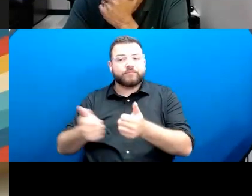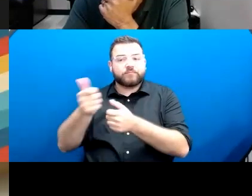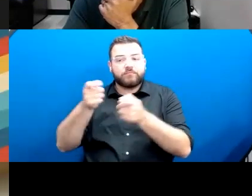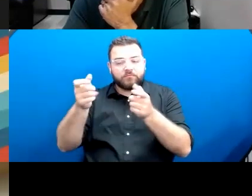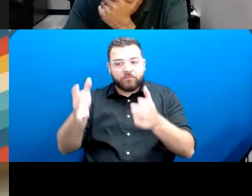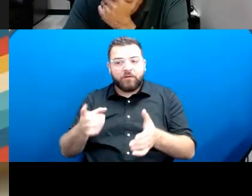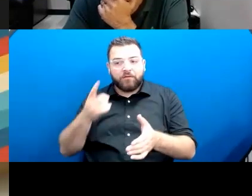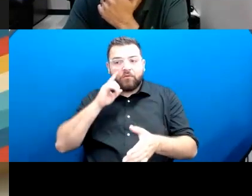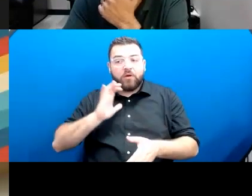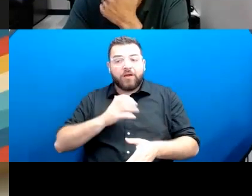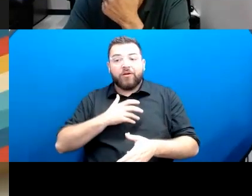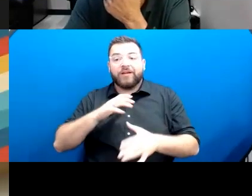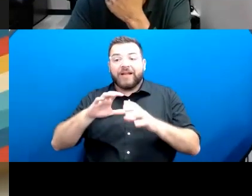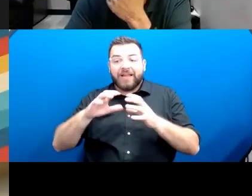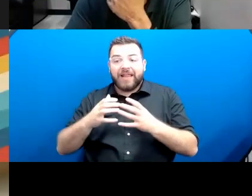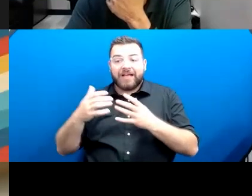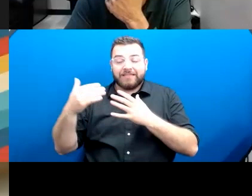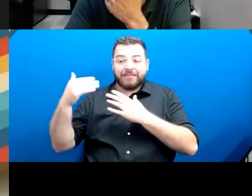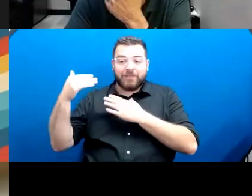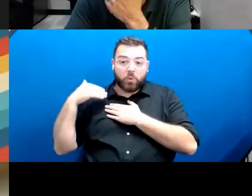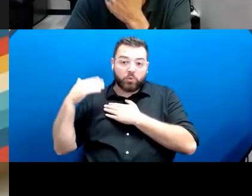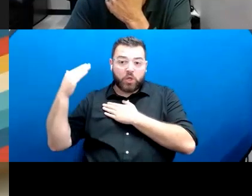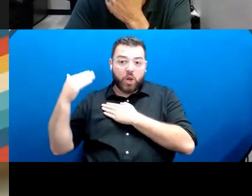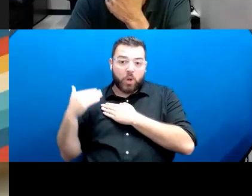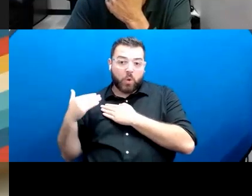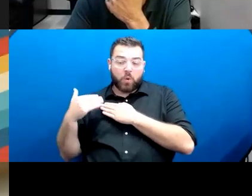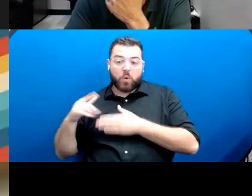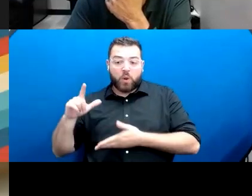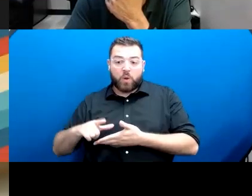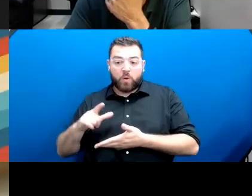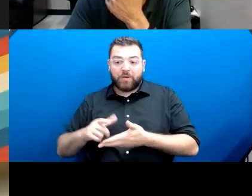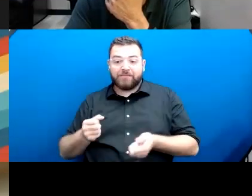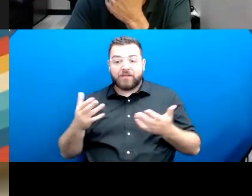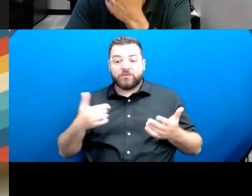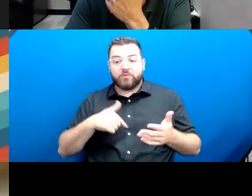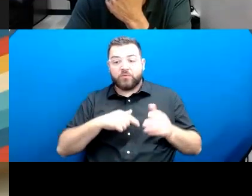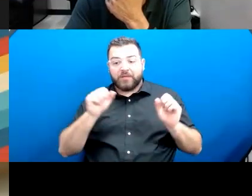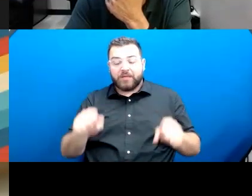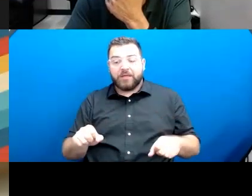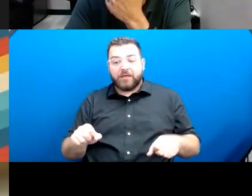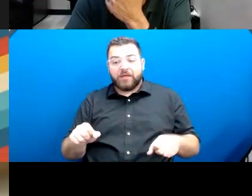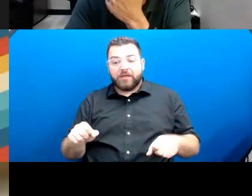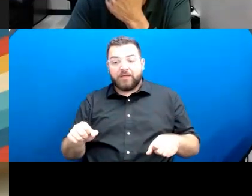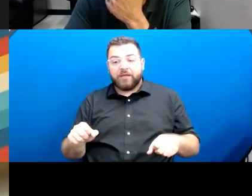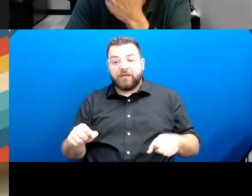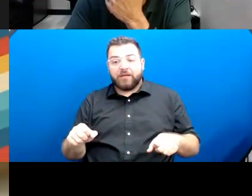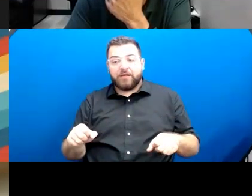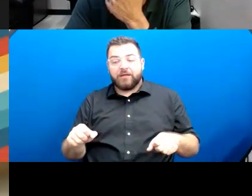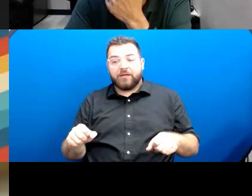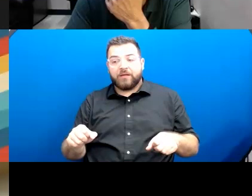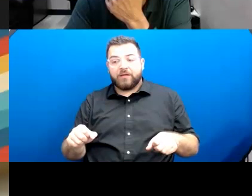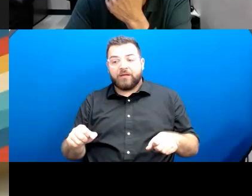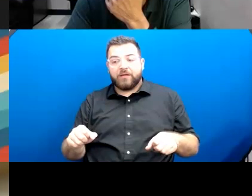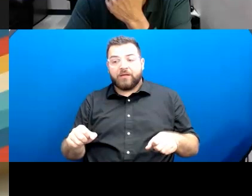sizes low, as much as we possibly can, so that we can, push them down so that students